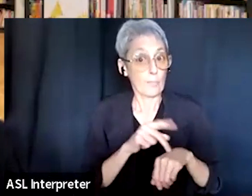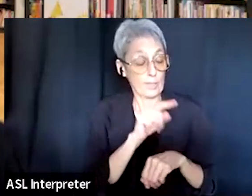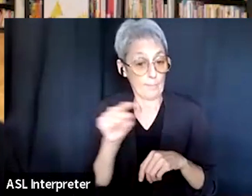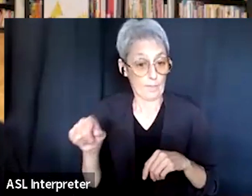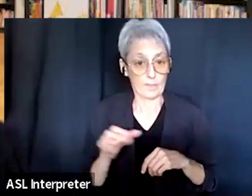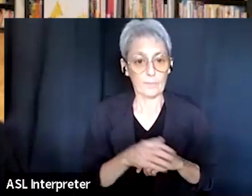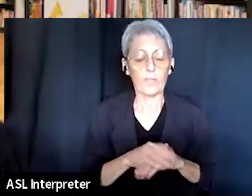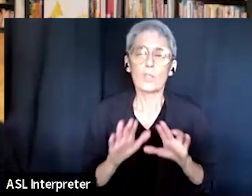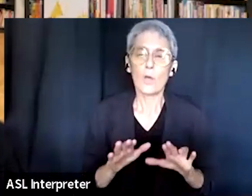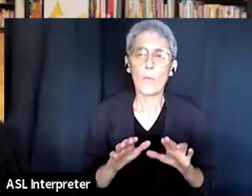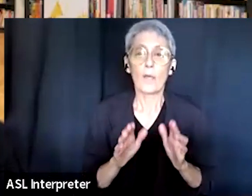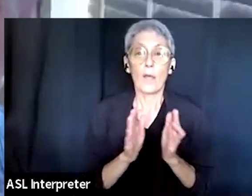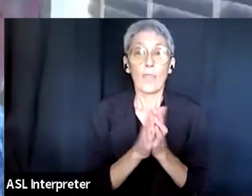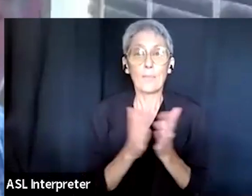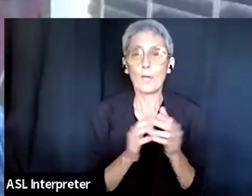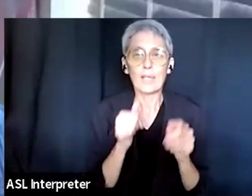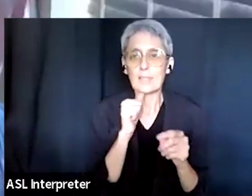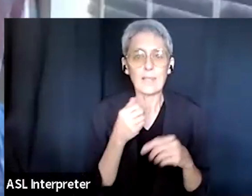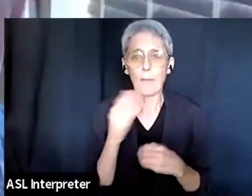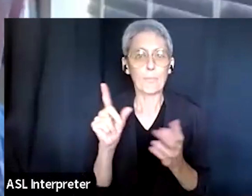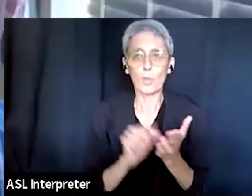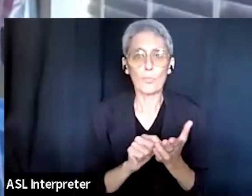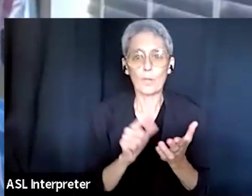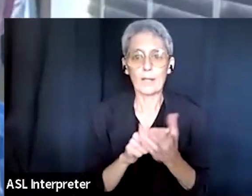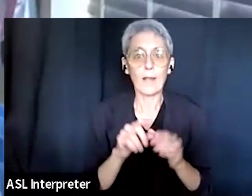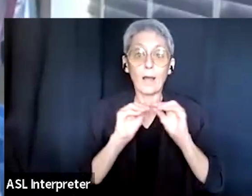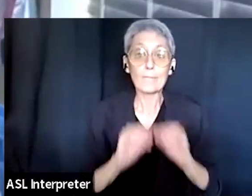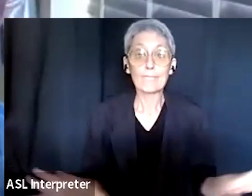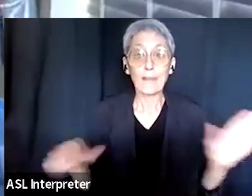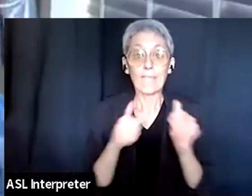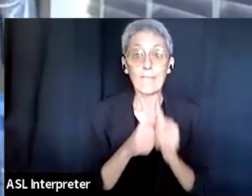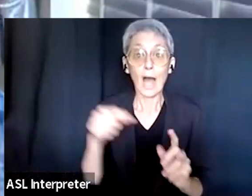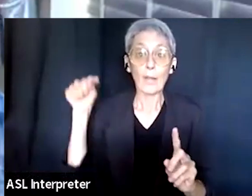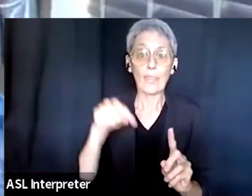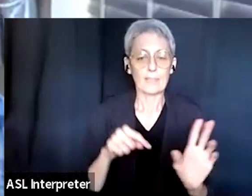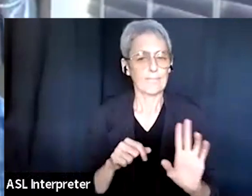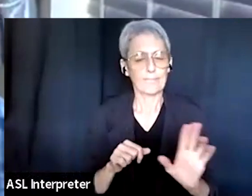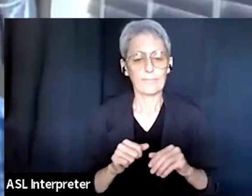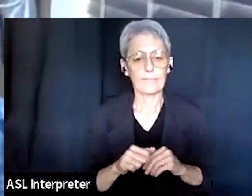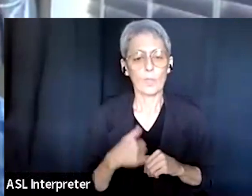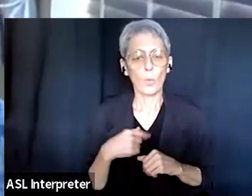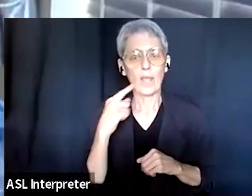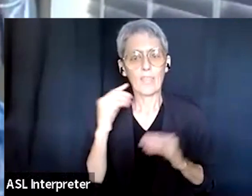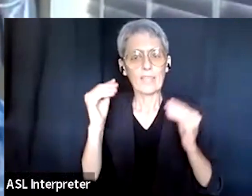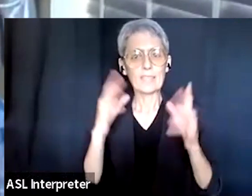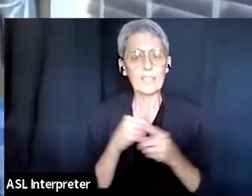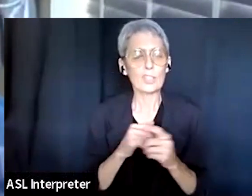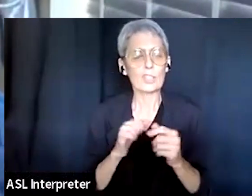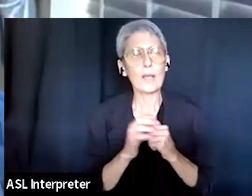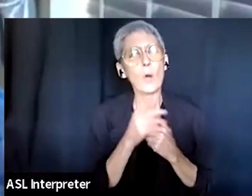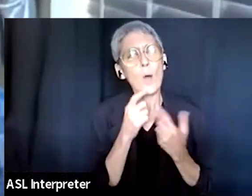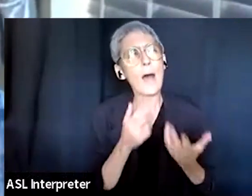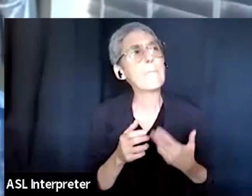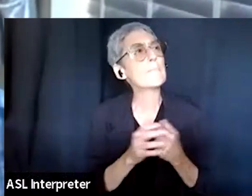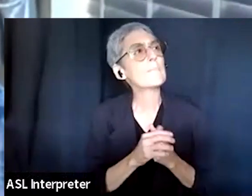is not a blueprint, because we think teachers are professionals who should be encouraged